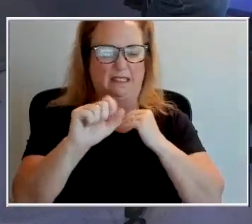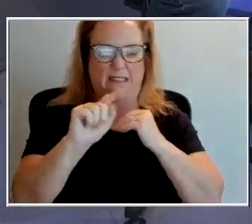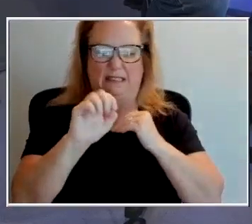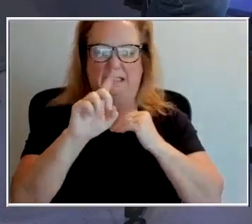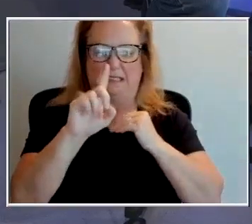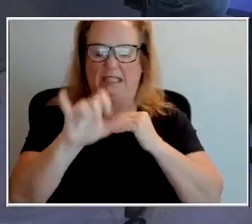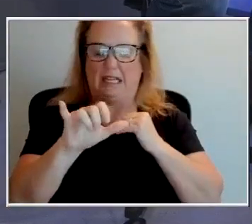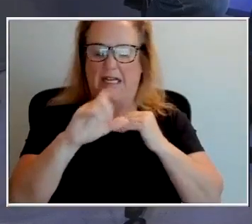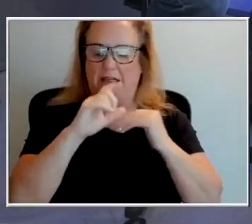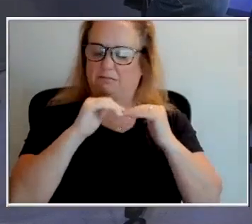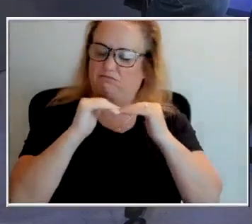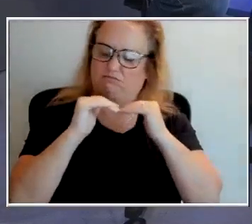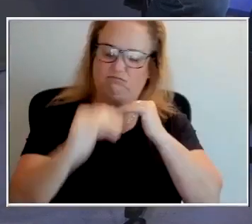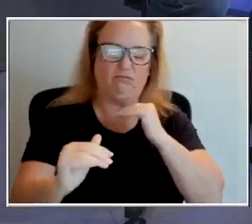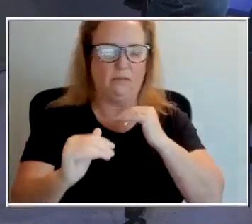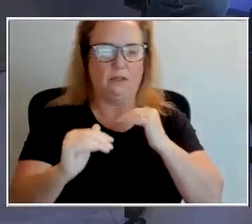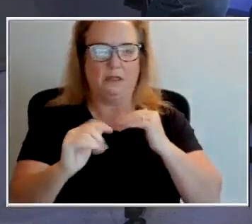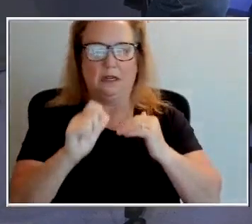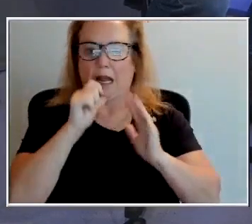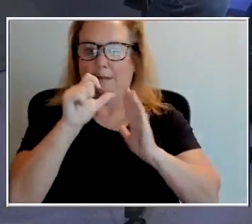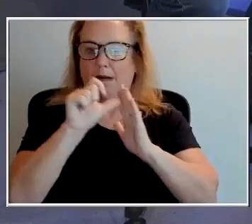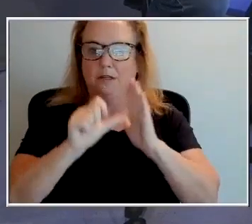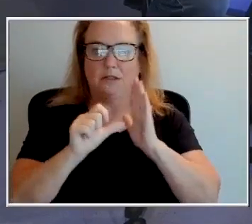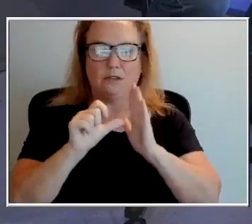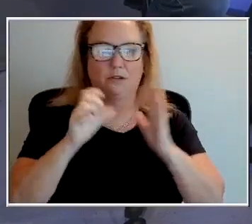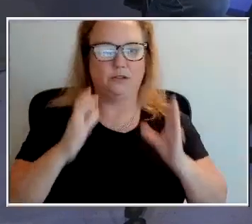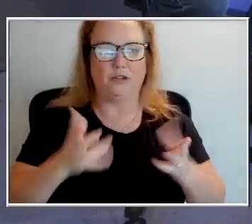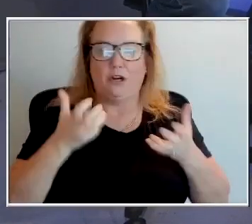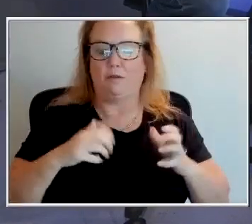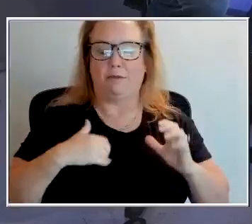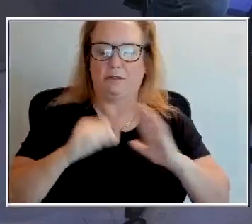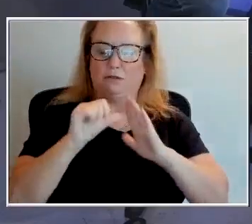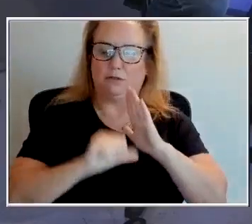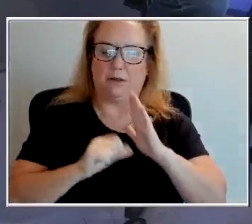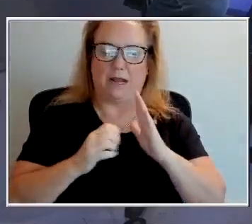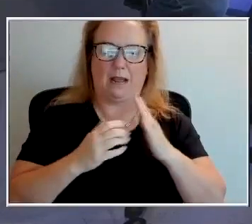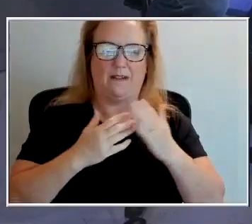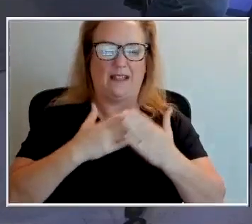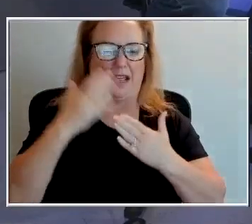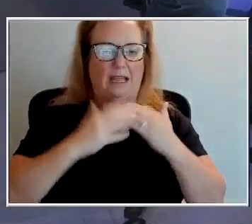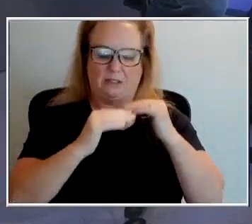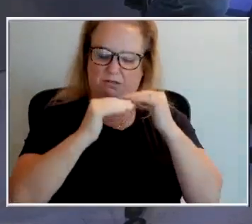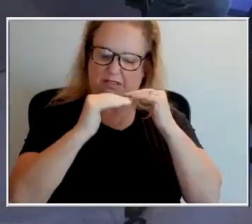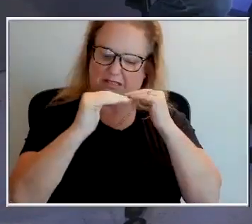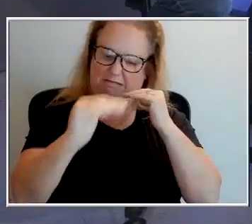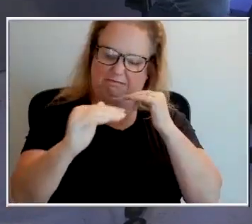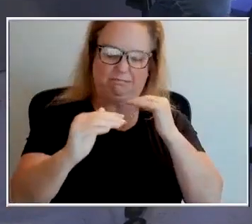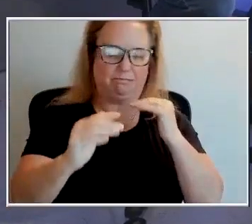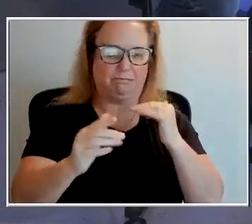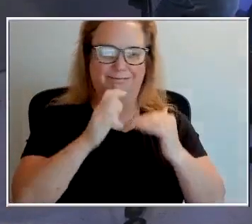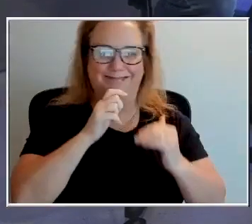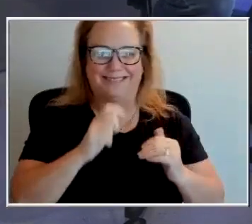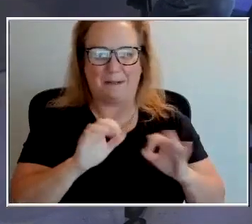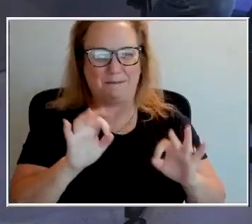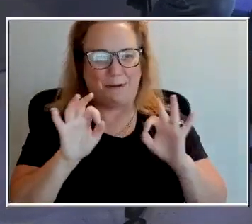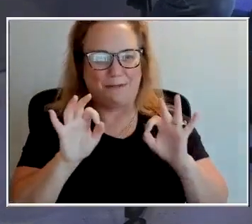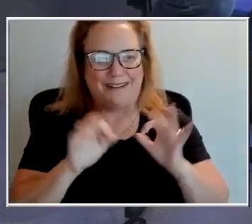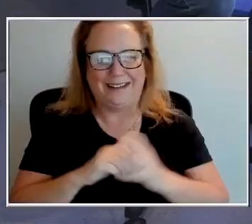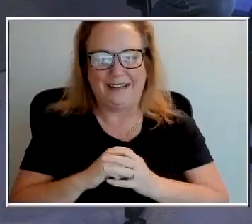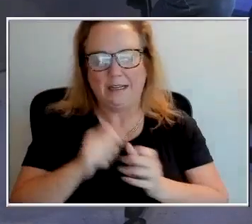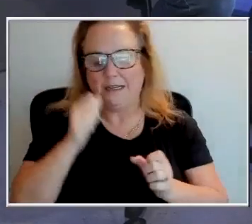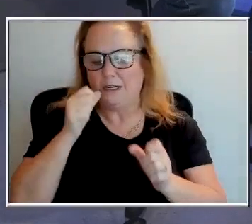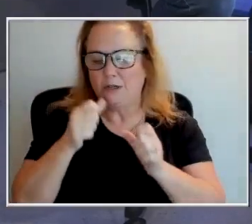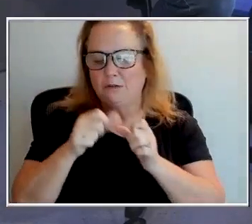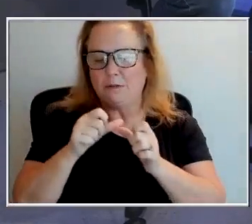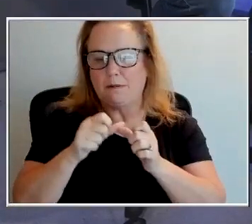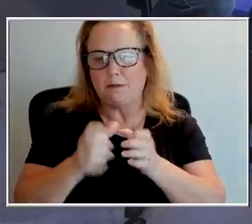be a surgeon. Awesome. I am not a surgeon. And you don't want me to be, but I can hold my hand steady. But you can do it right. I love it. I love it. So, do you remember being asked to